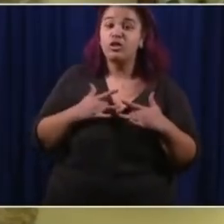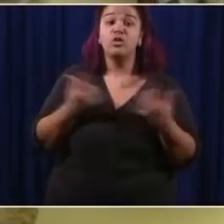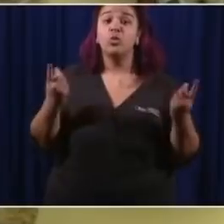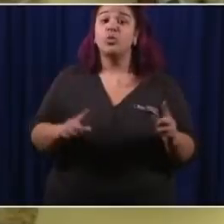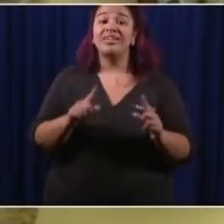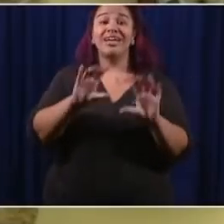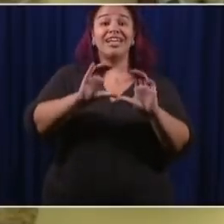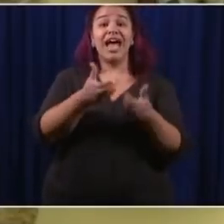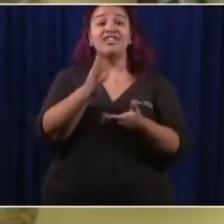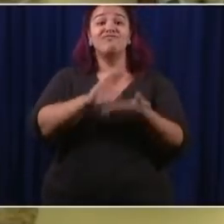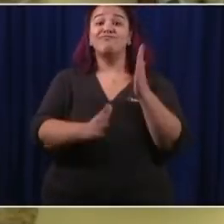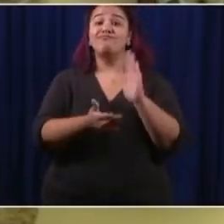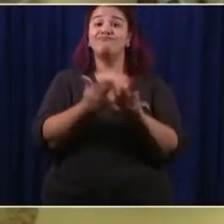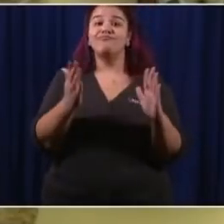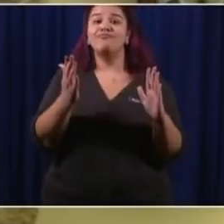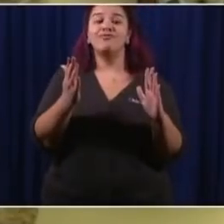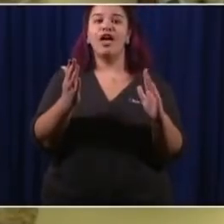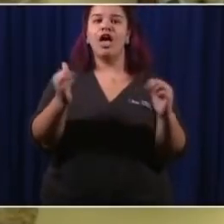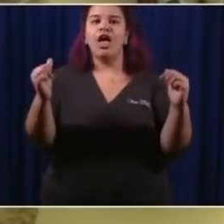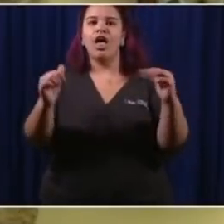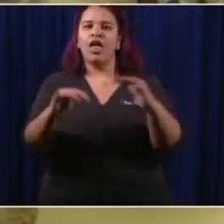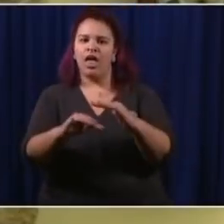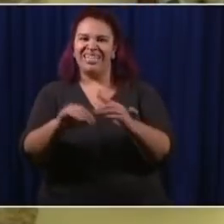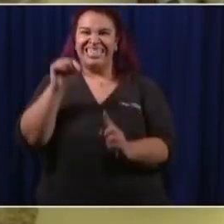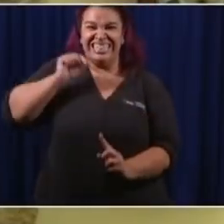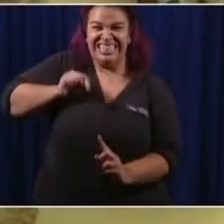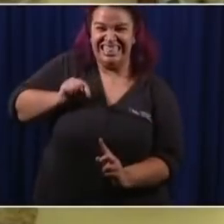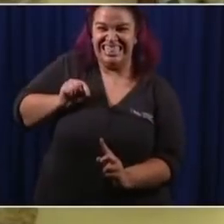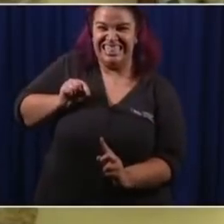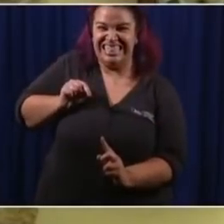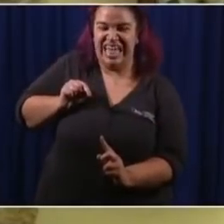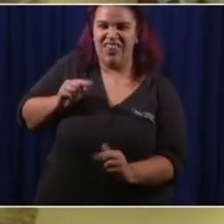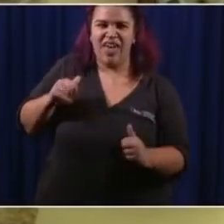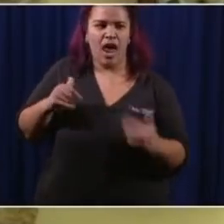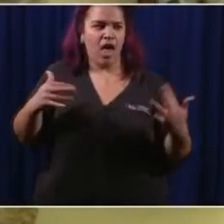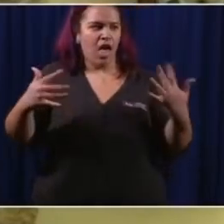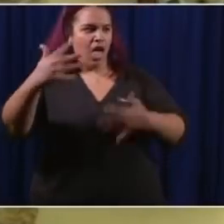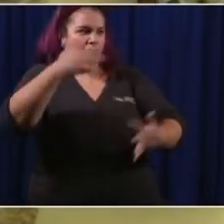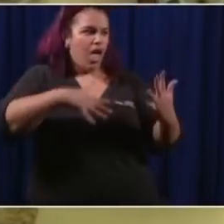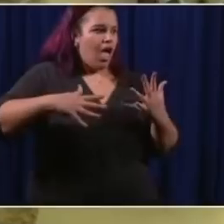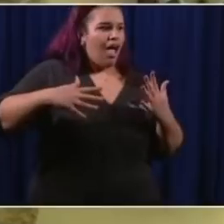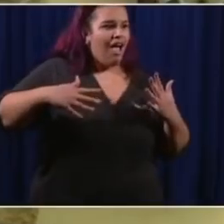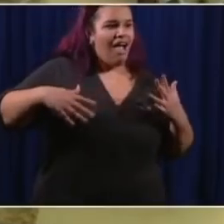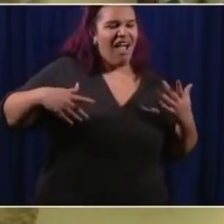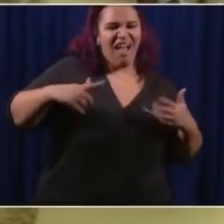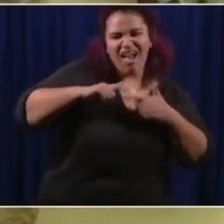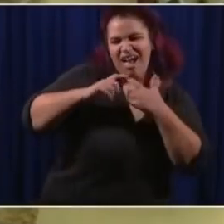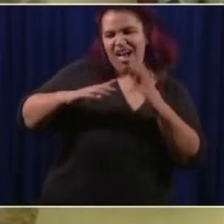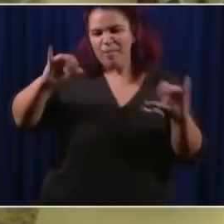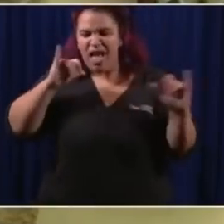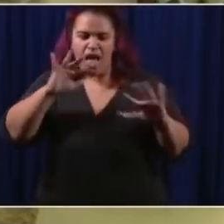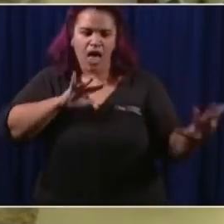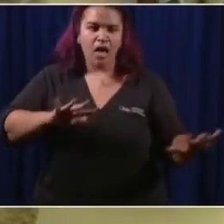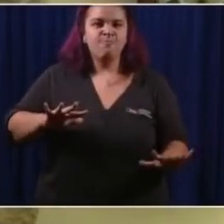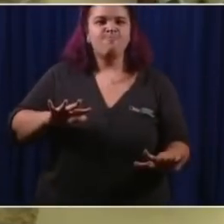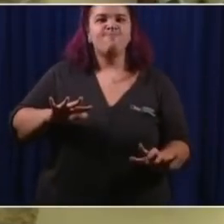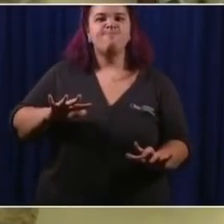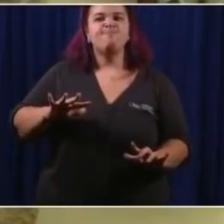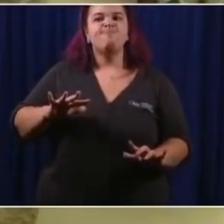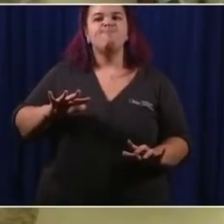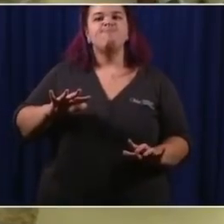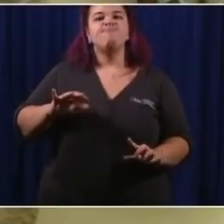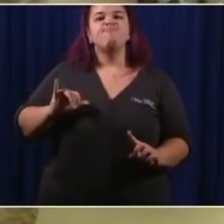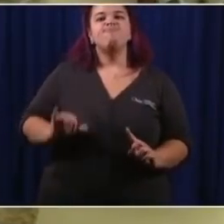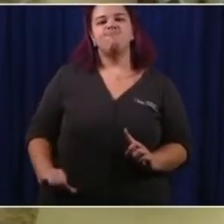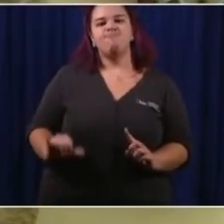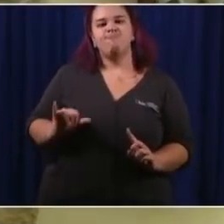nature being human nature and what it is. So one of the university presidents I talked to